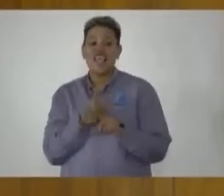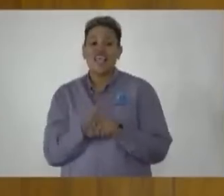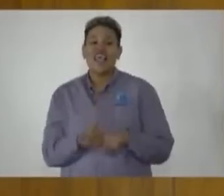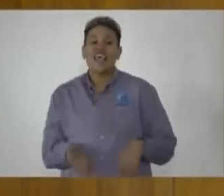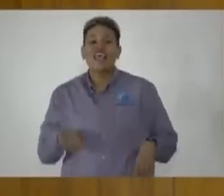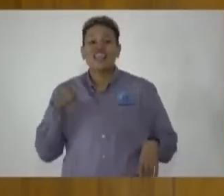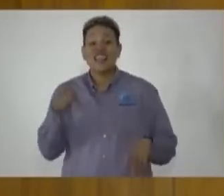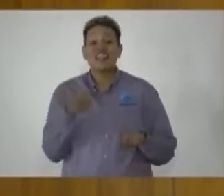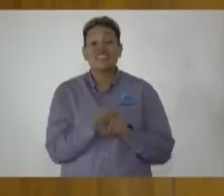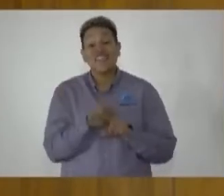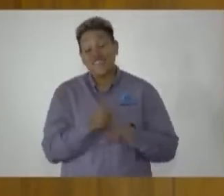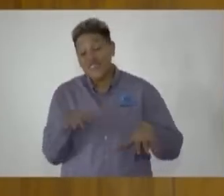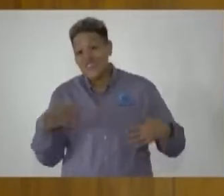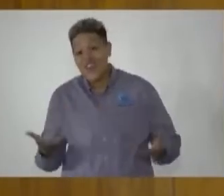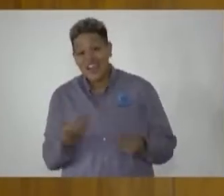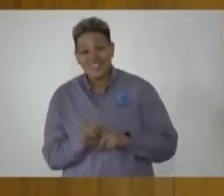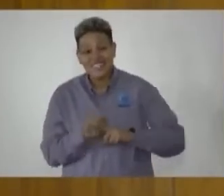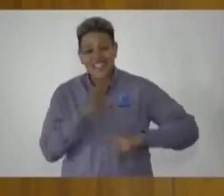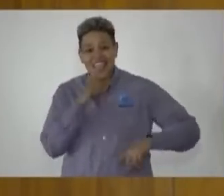was